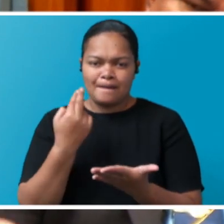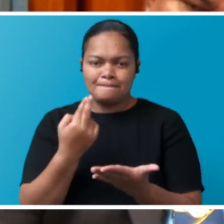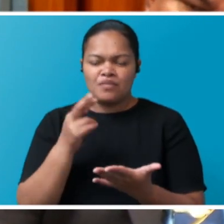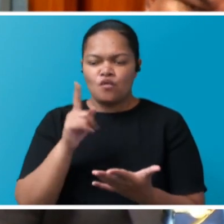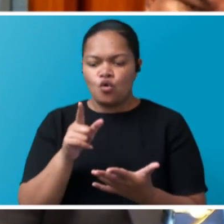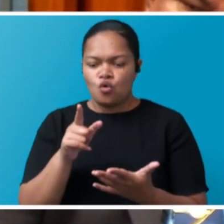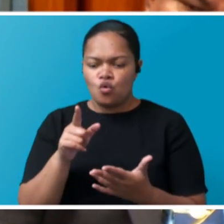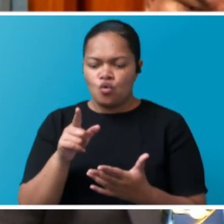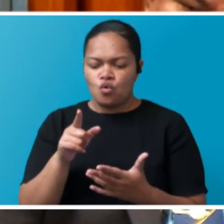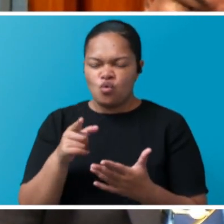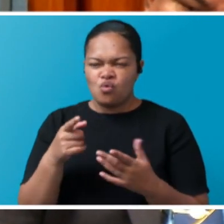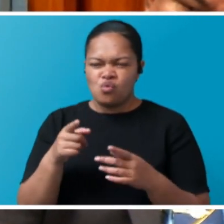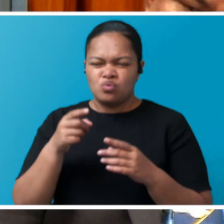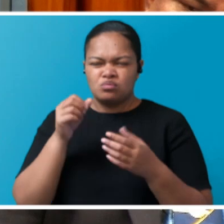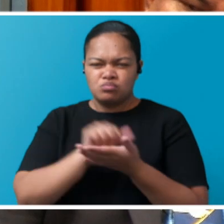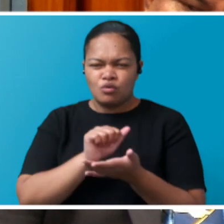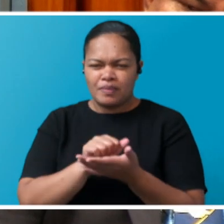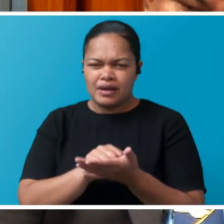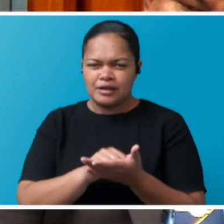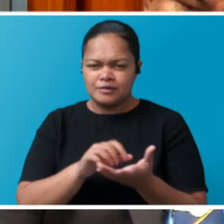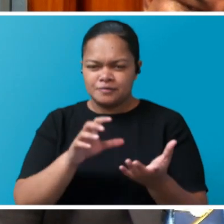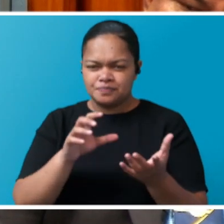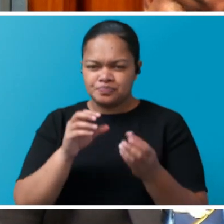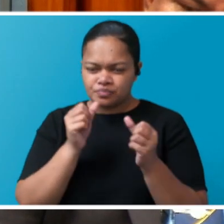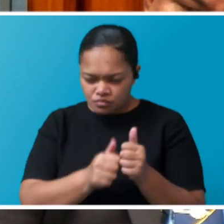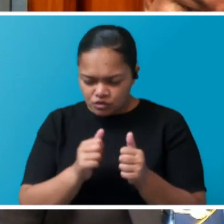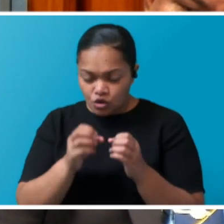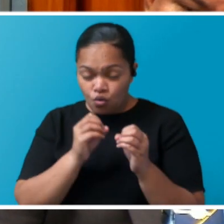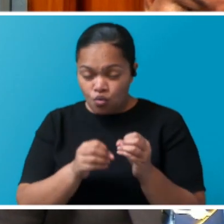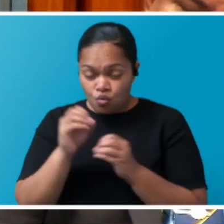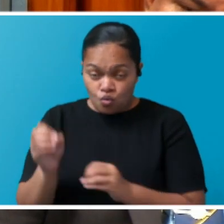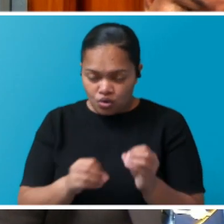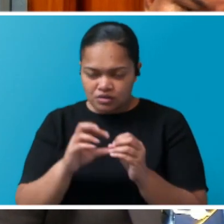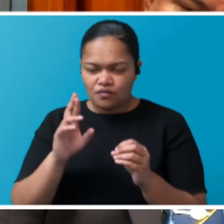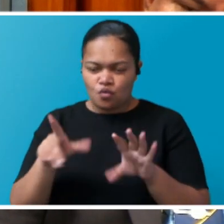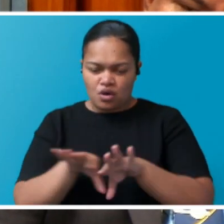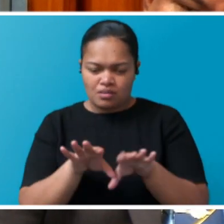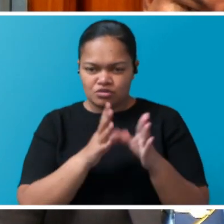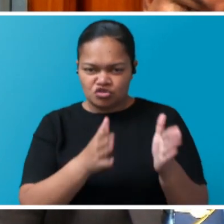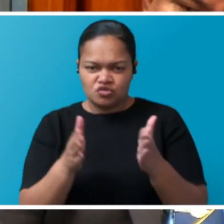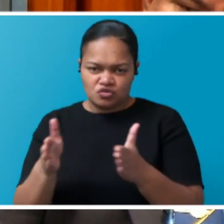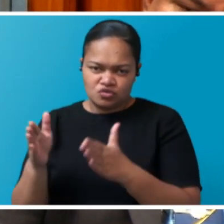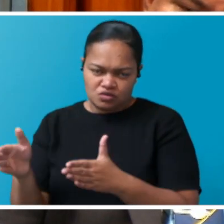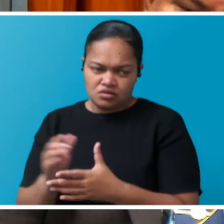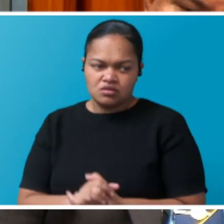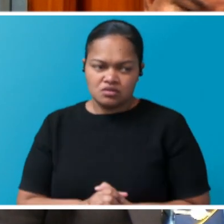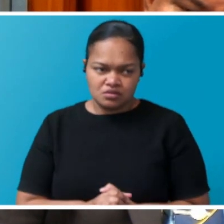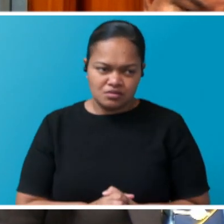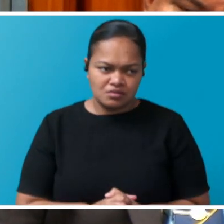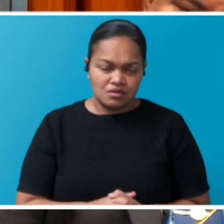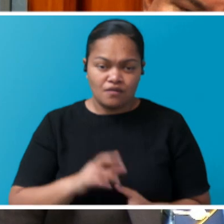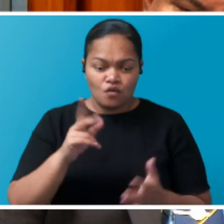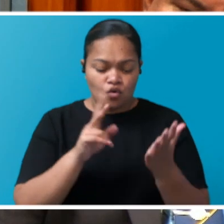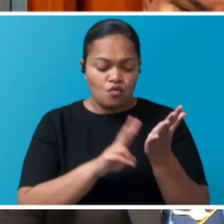initiative, appropriate waste management equipment will be provided and plans for phase closure of Vunato